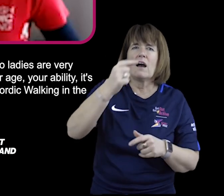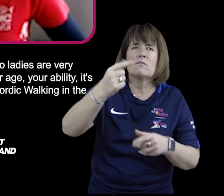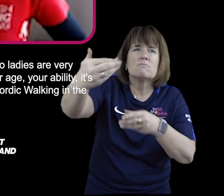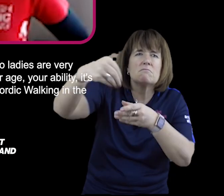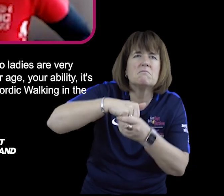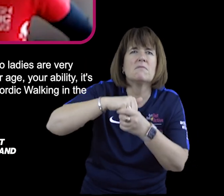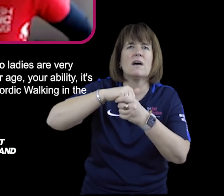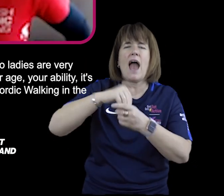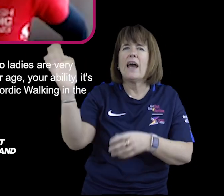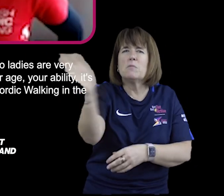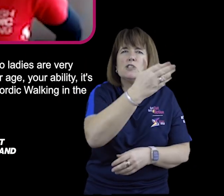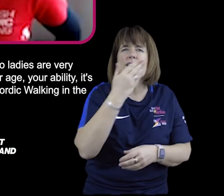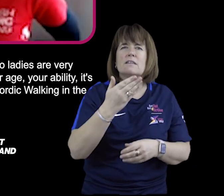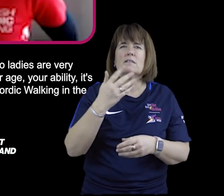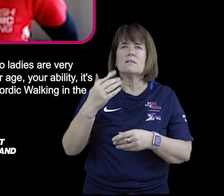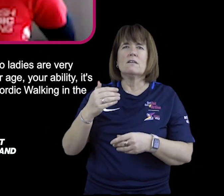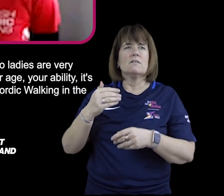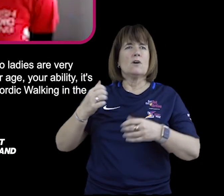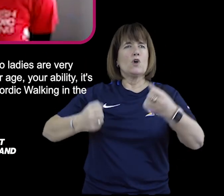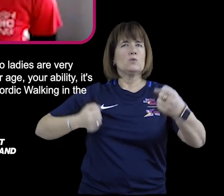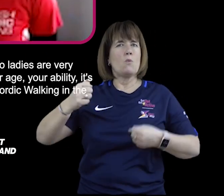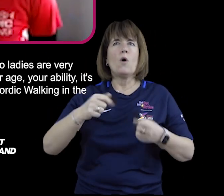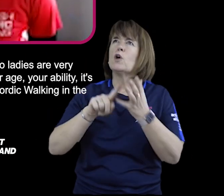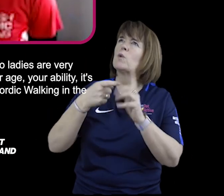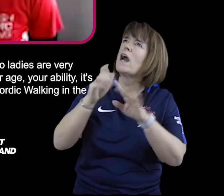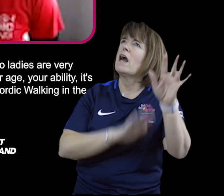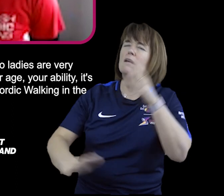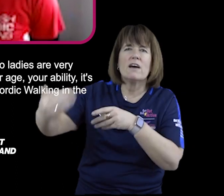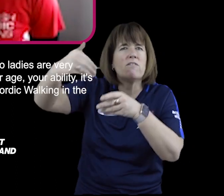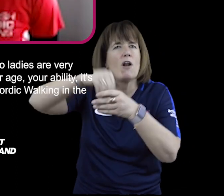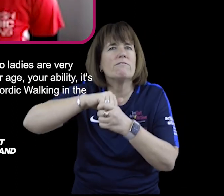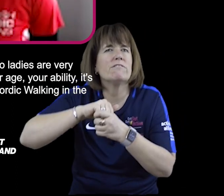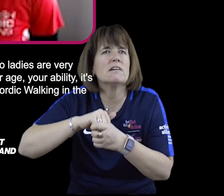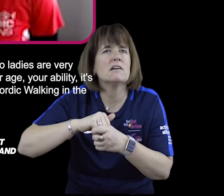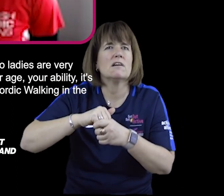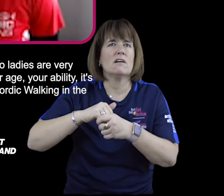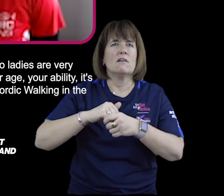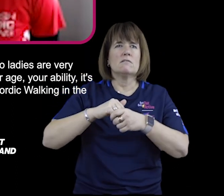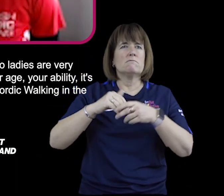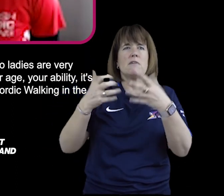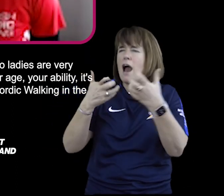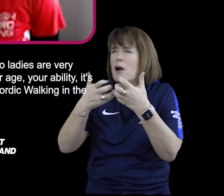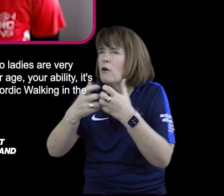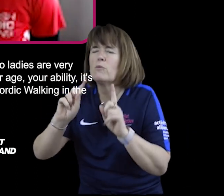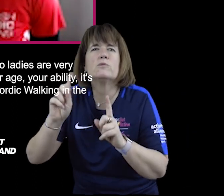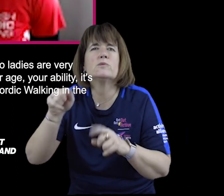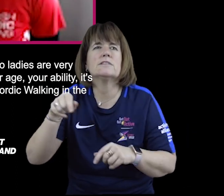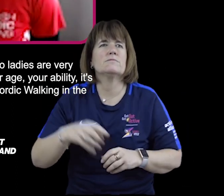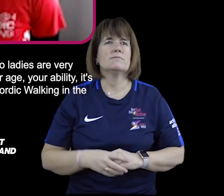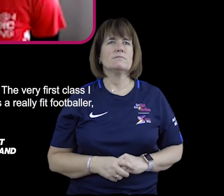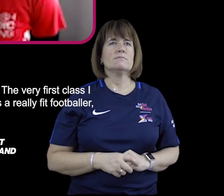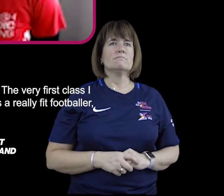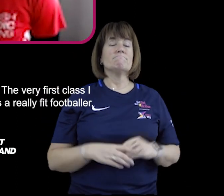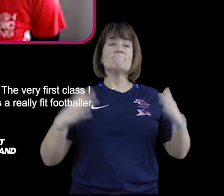Catherine, that anyone can participate and get involved in Nordic walking in the